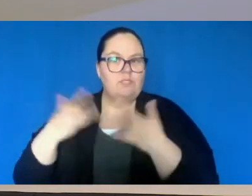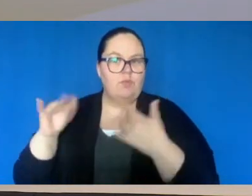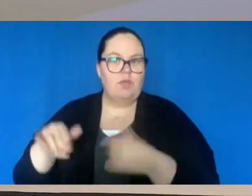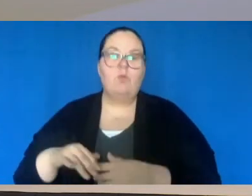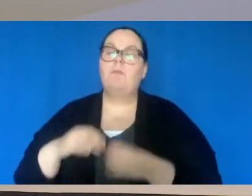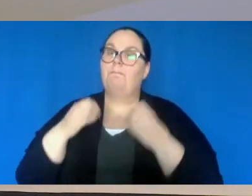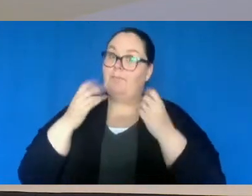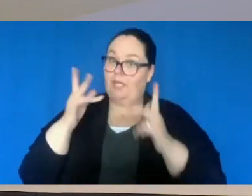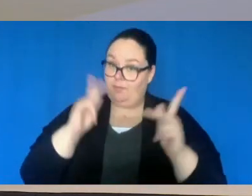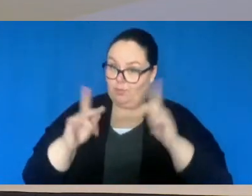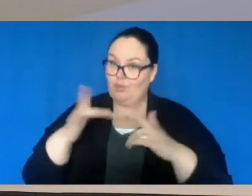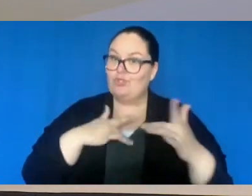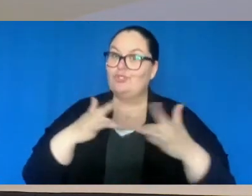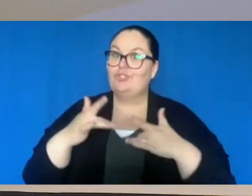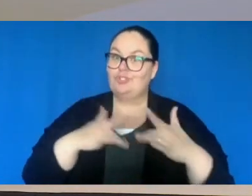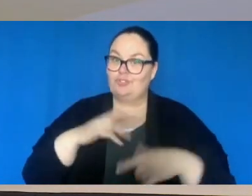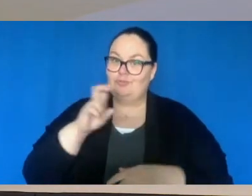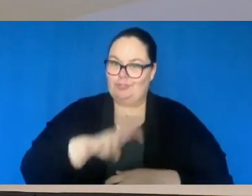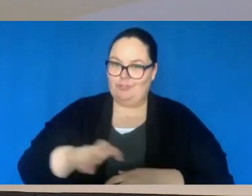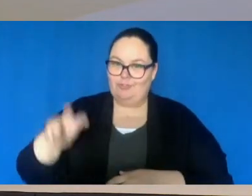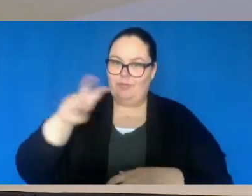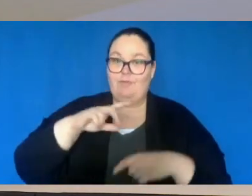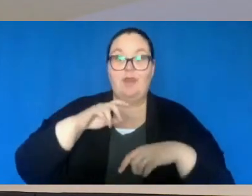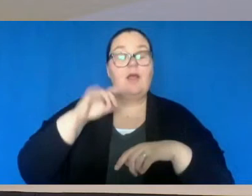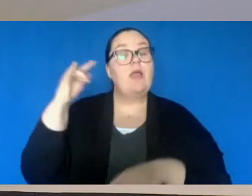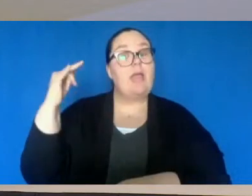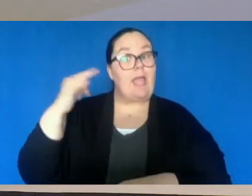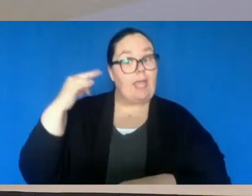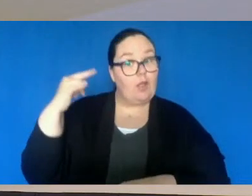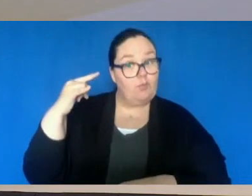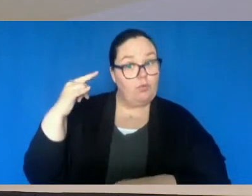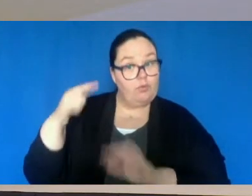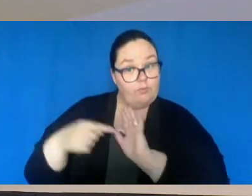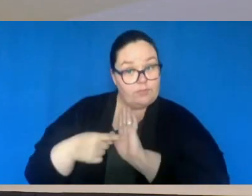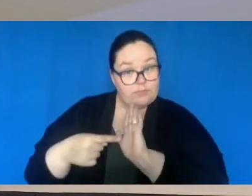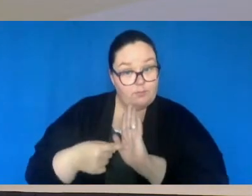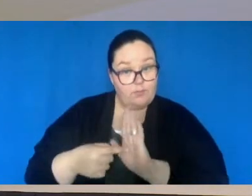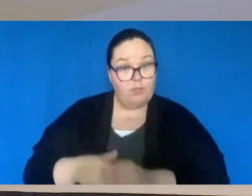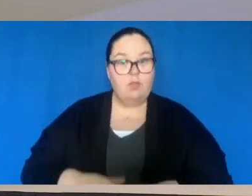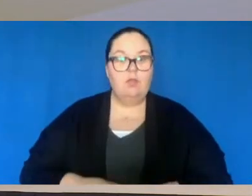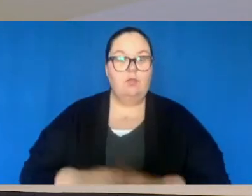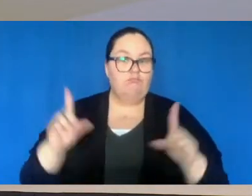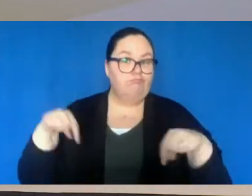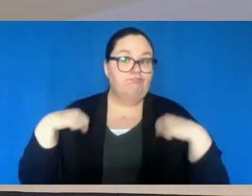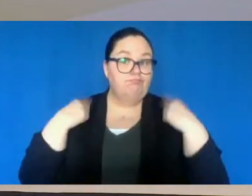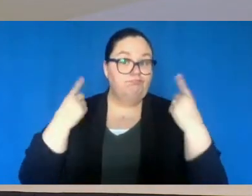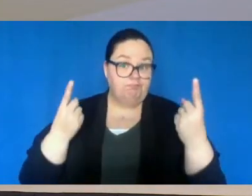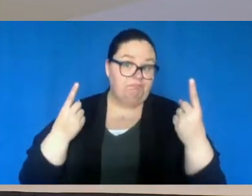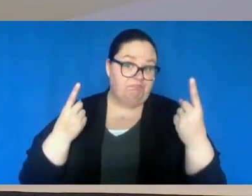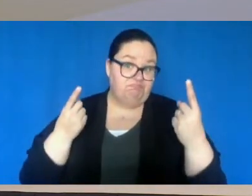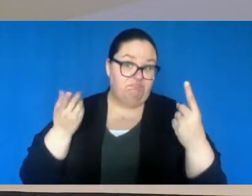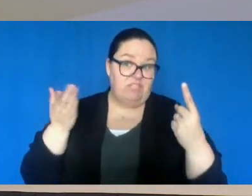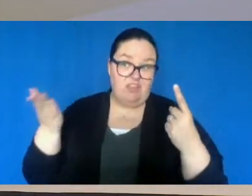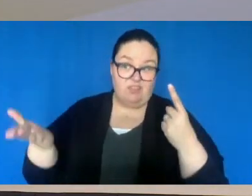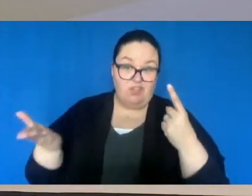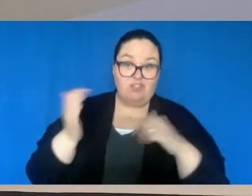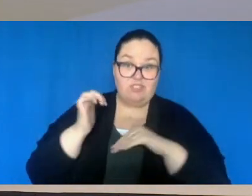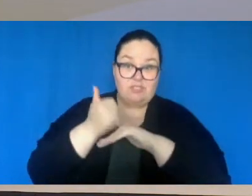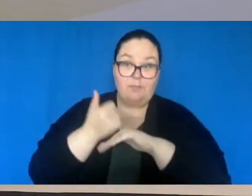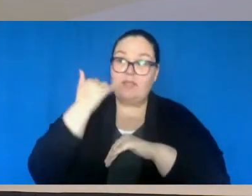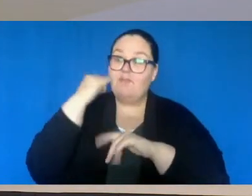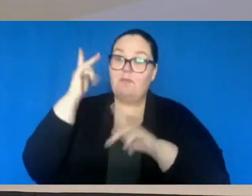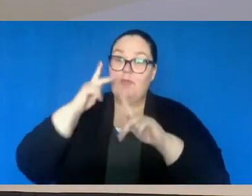travel. At the airport for quite a long time now, anyone arriving